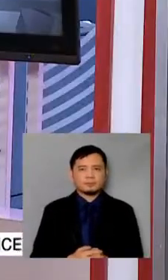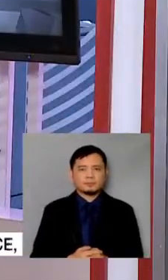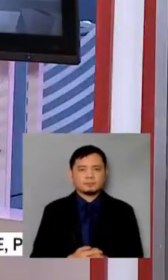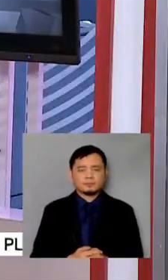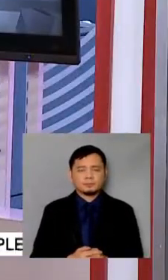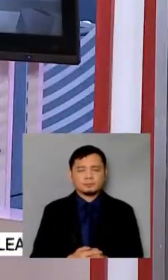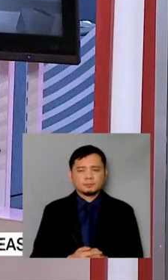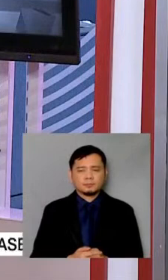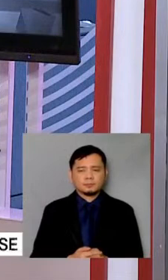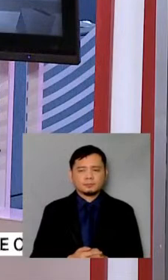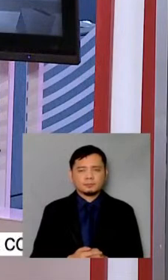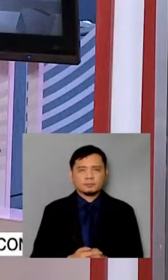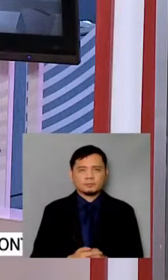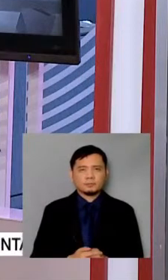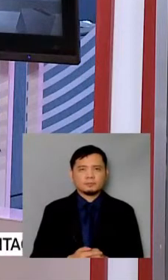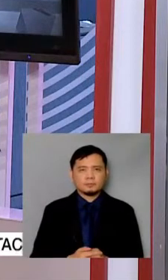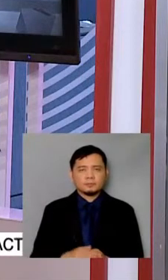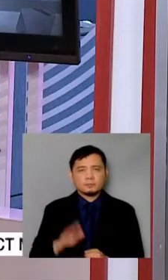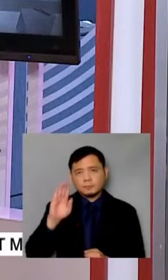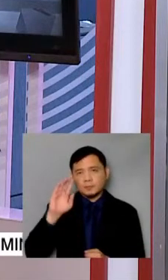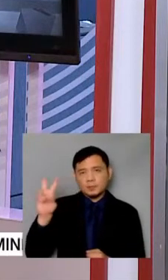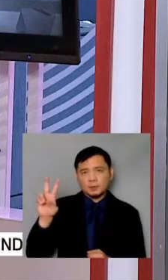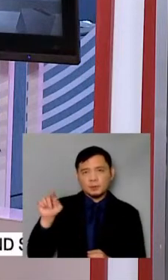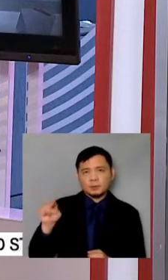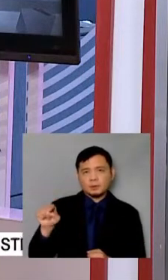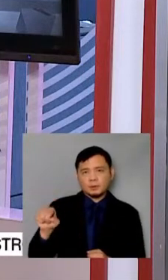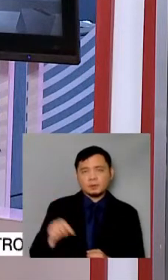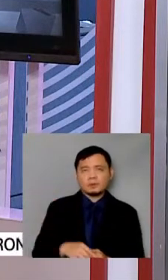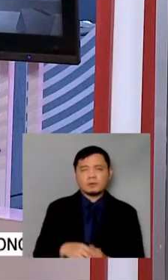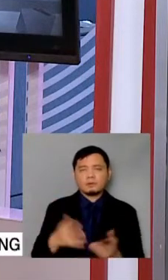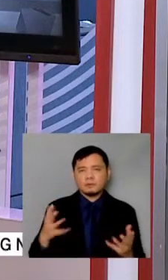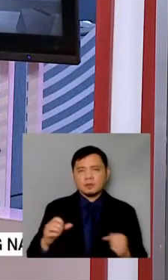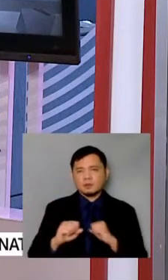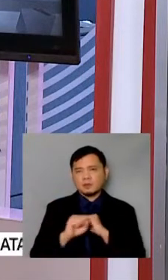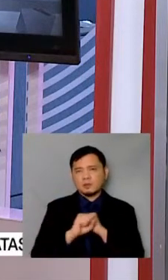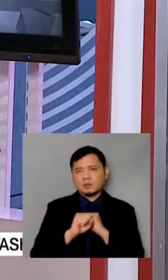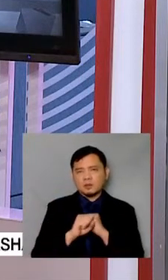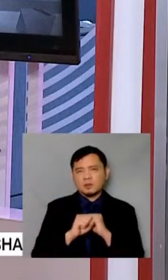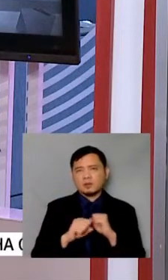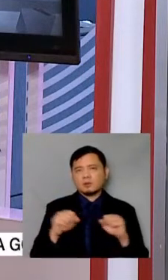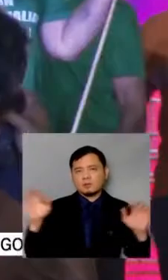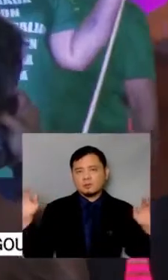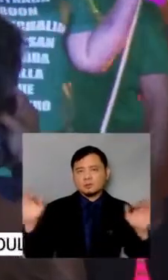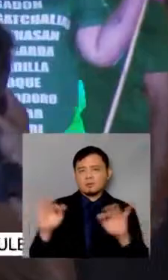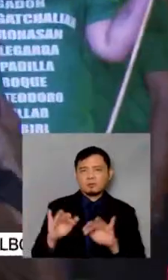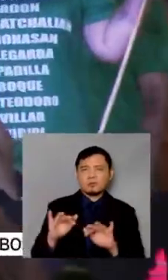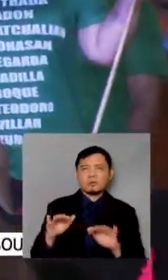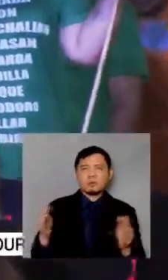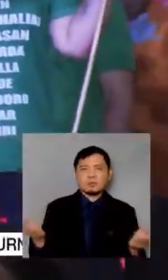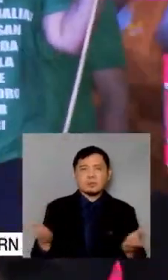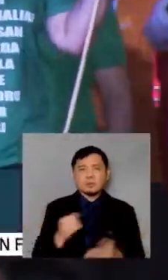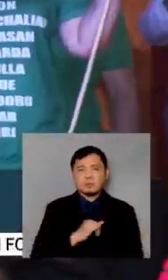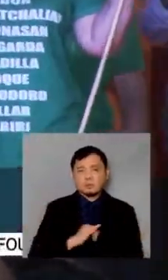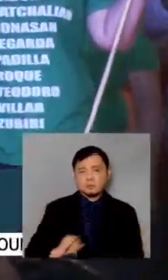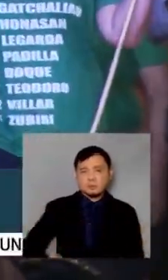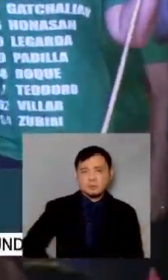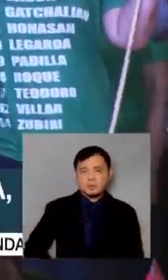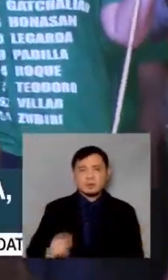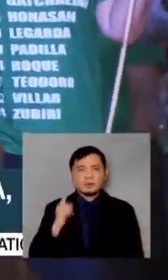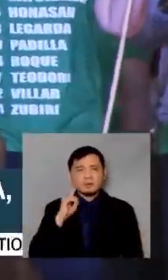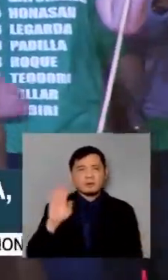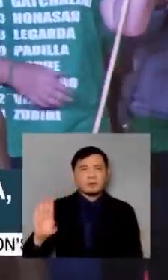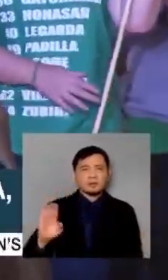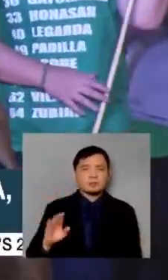Meanwhile, Presidential Bet Ferdinand Marcos Jr. held a campaign rally in Isabela, one of the provinces in the so-called Solid